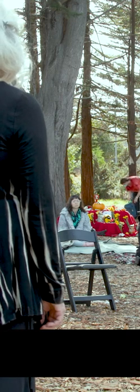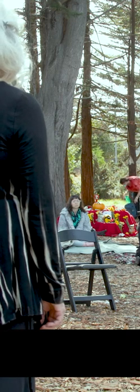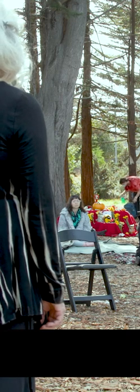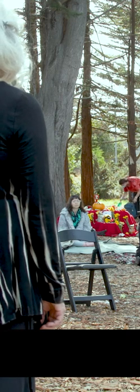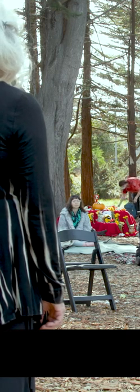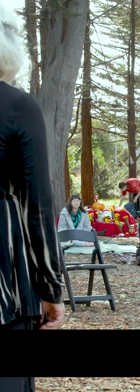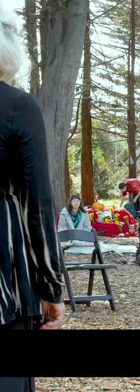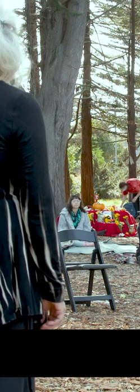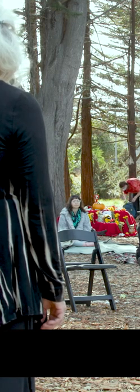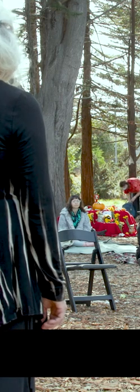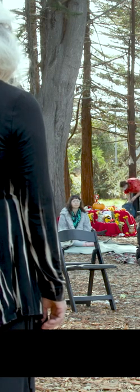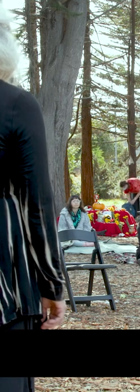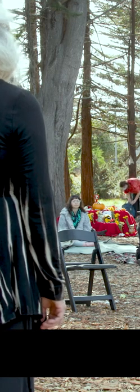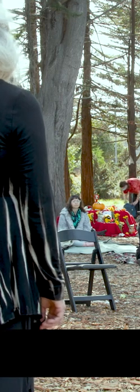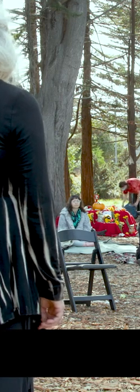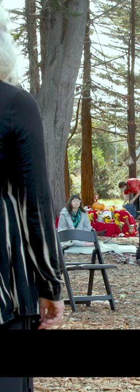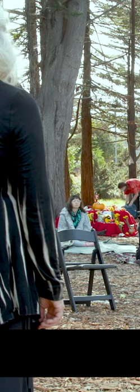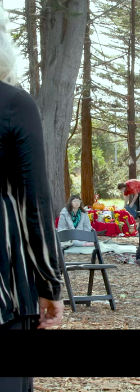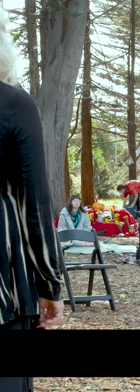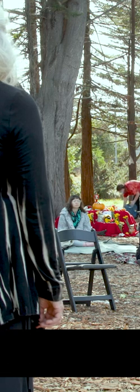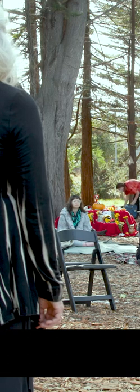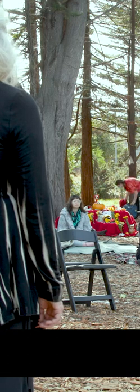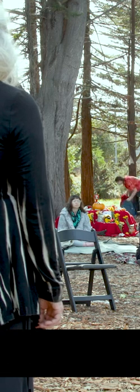Dozier, Lainey Gagnier,